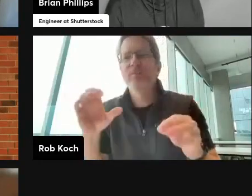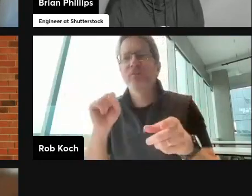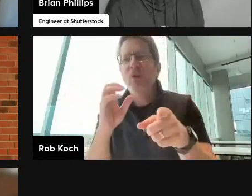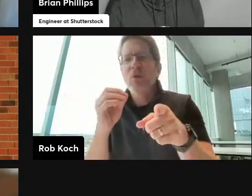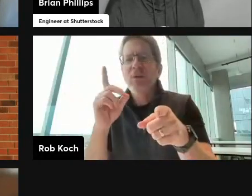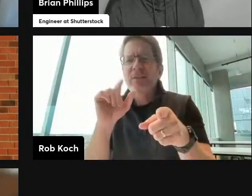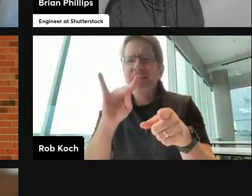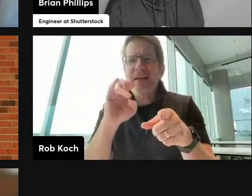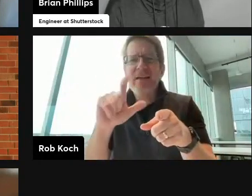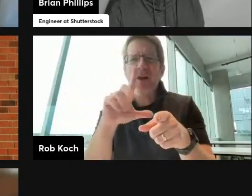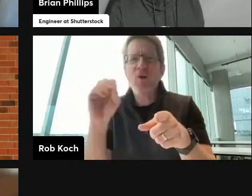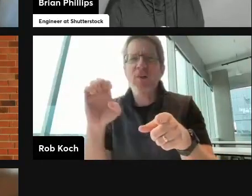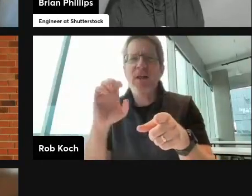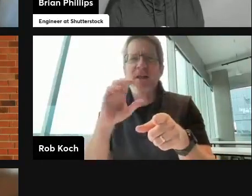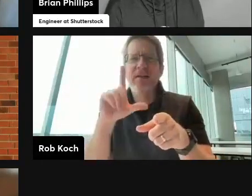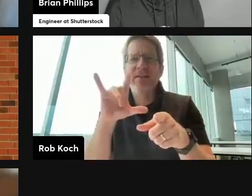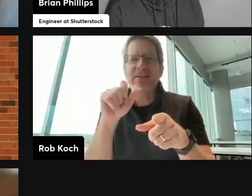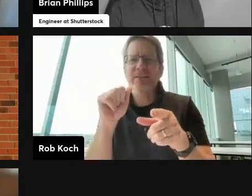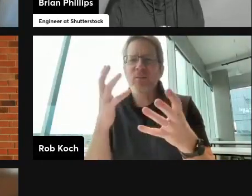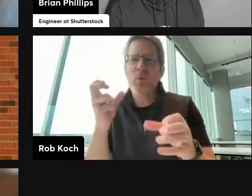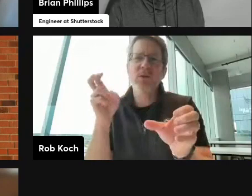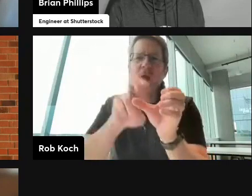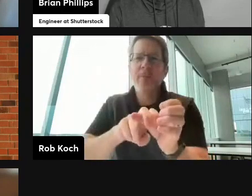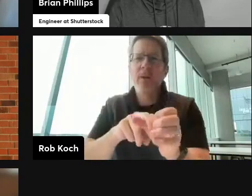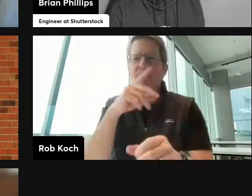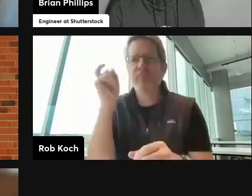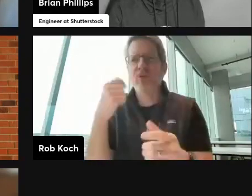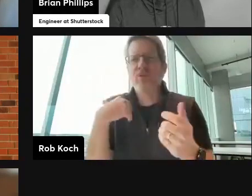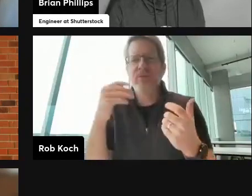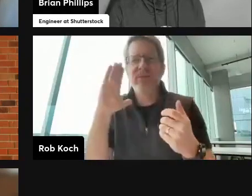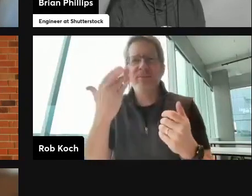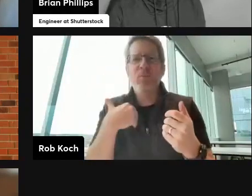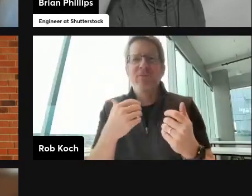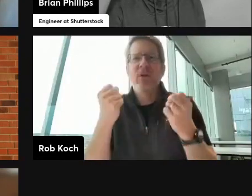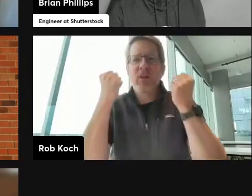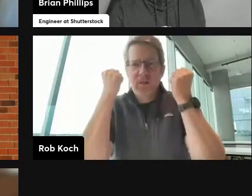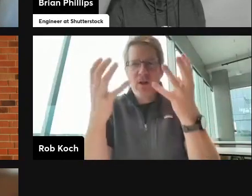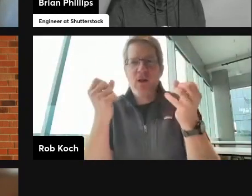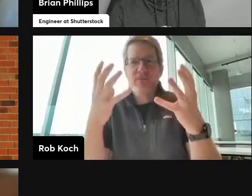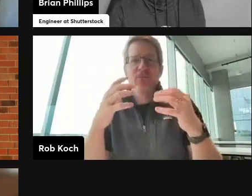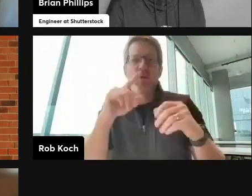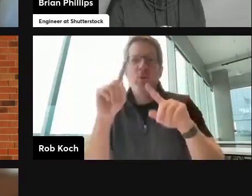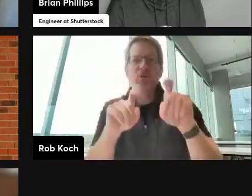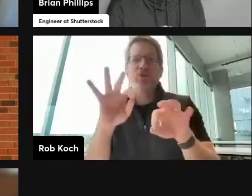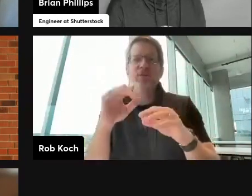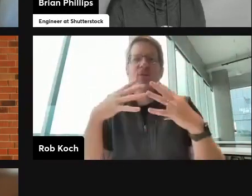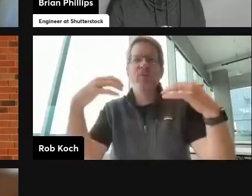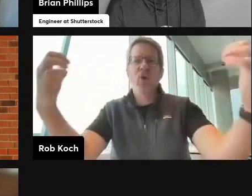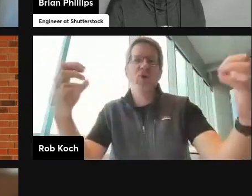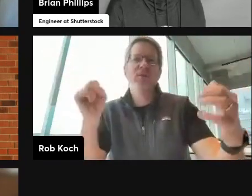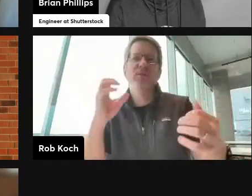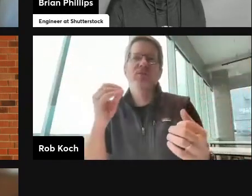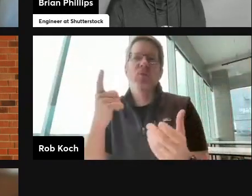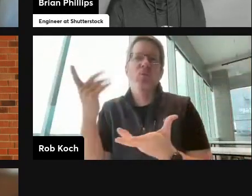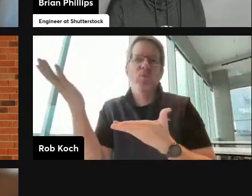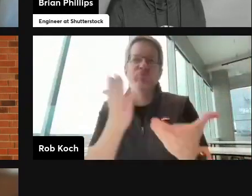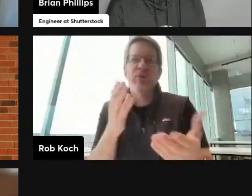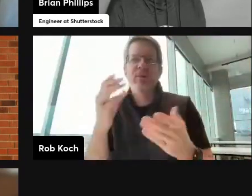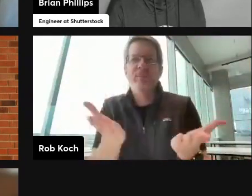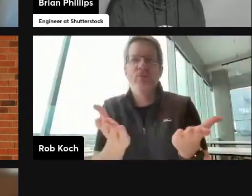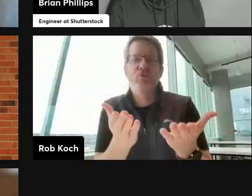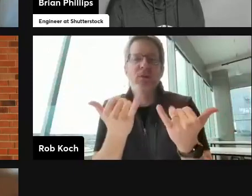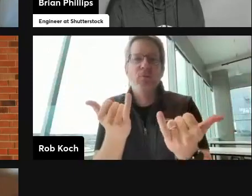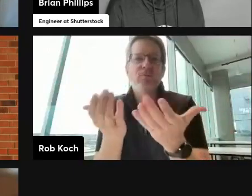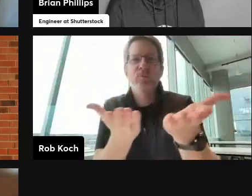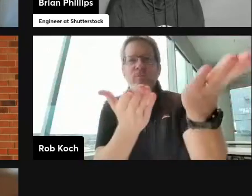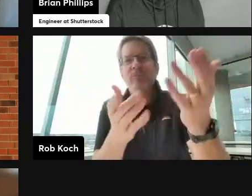great way to phrase that. So Danielle and Lisa, seems like we have a lot of questions from the